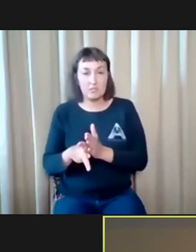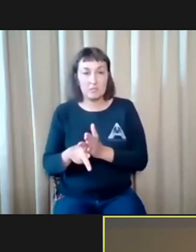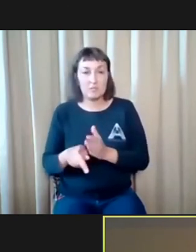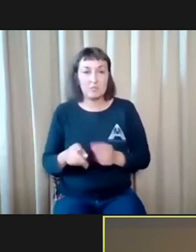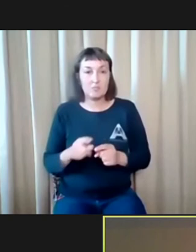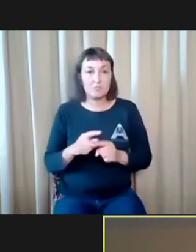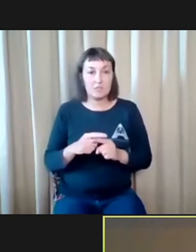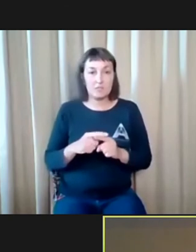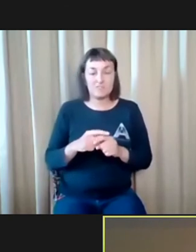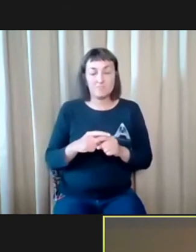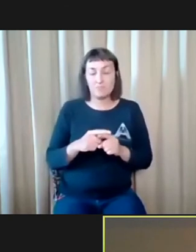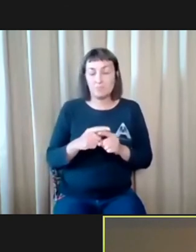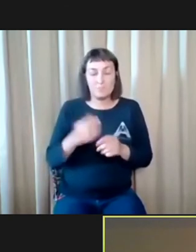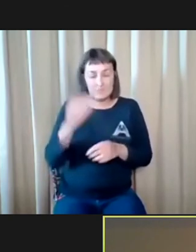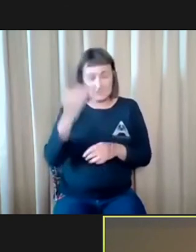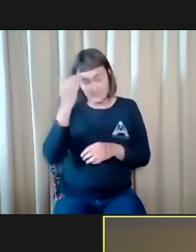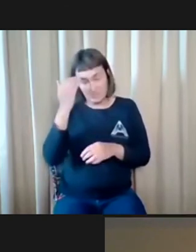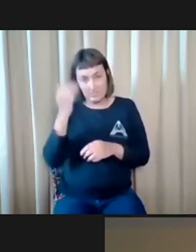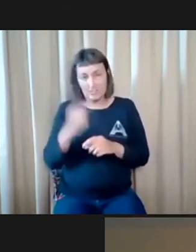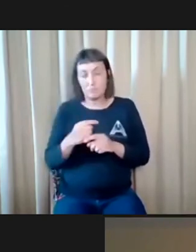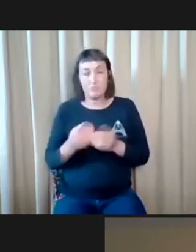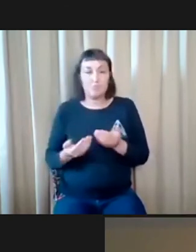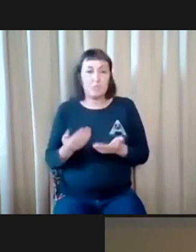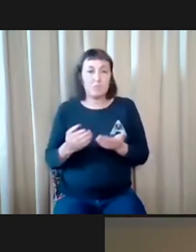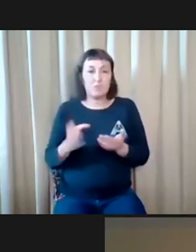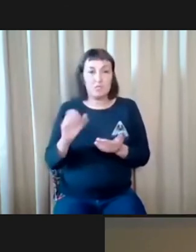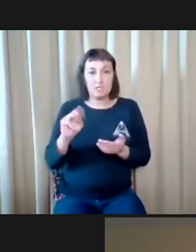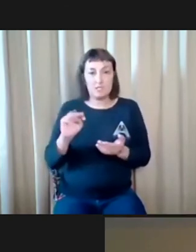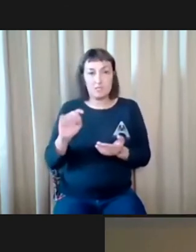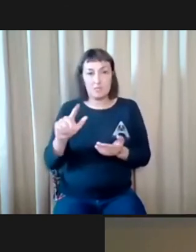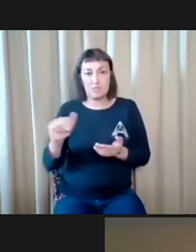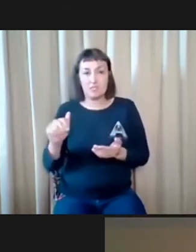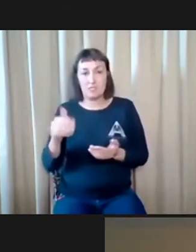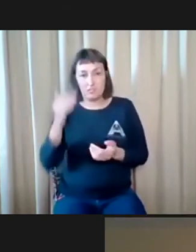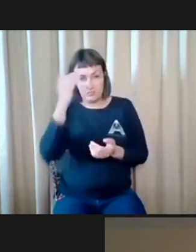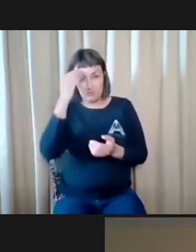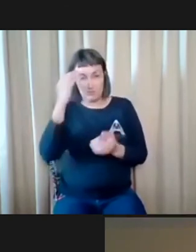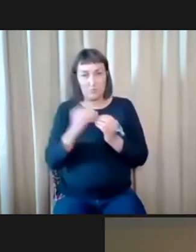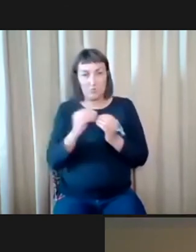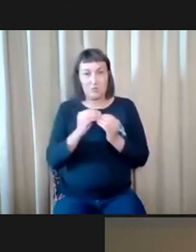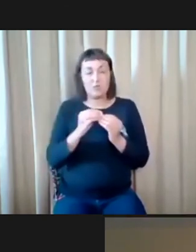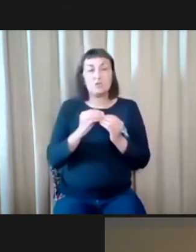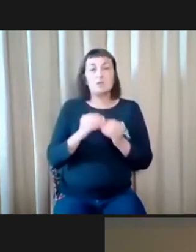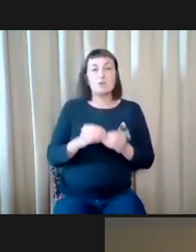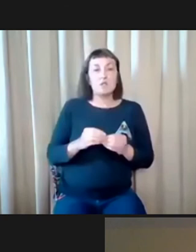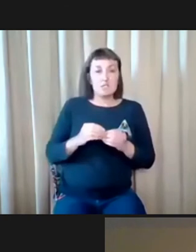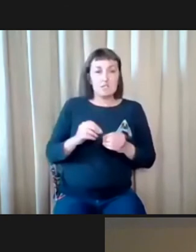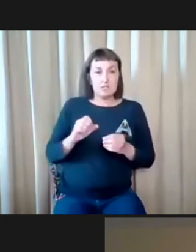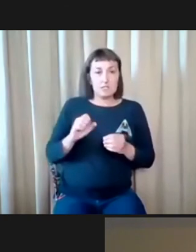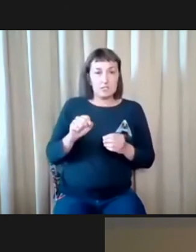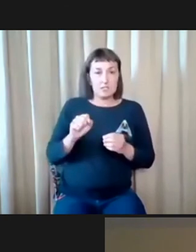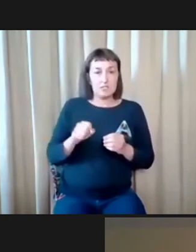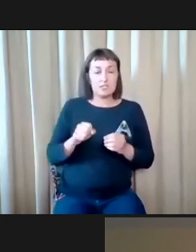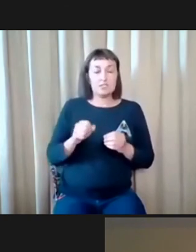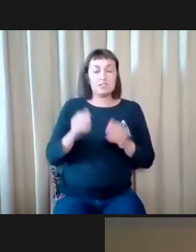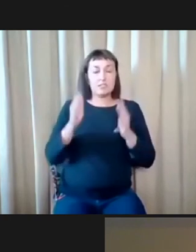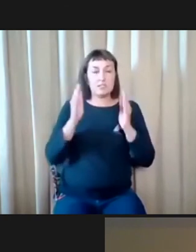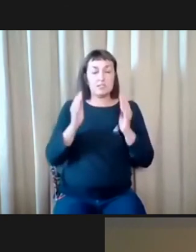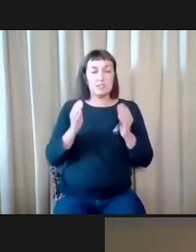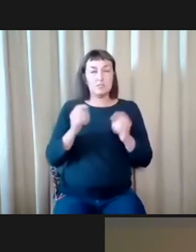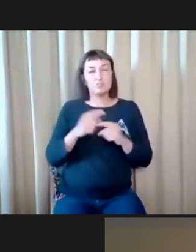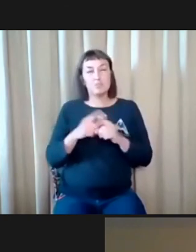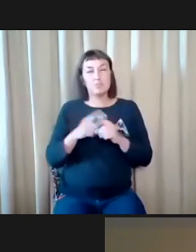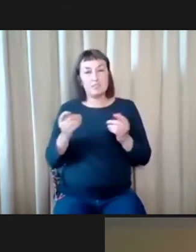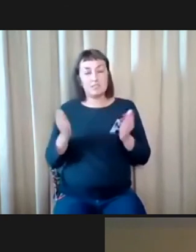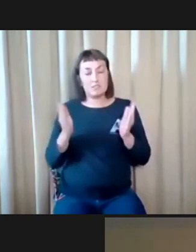but Camilla might know more. Yeah, well, I'll just say that certainly the coalition is focused in the U.S. We want